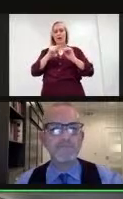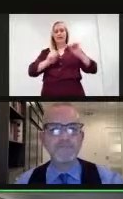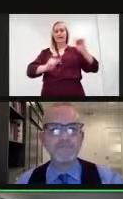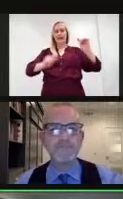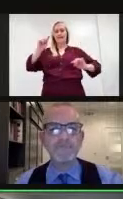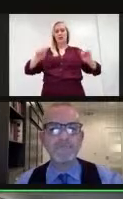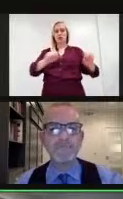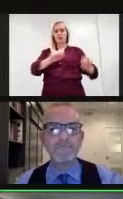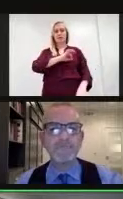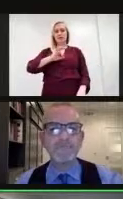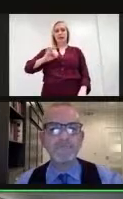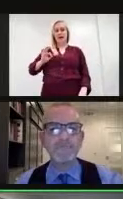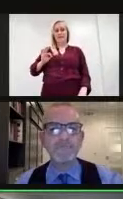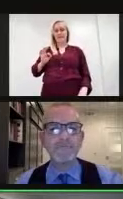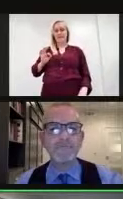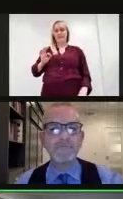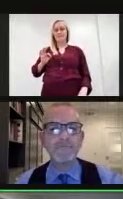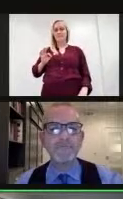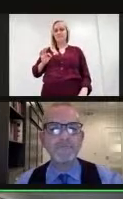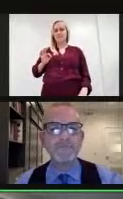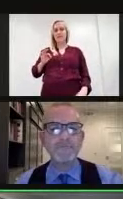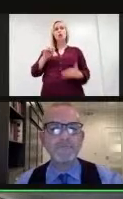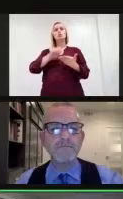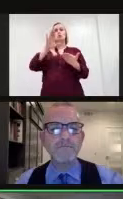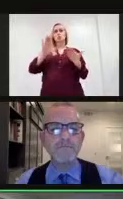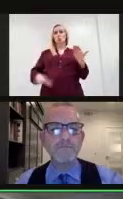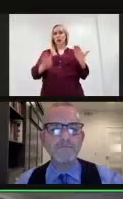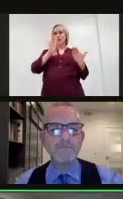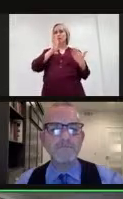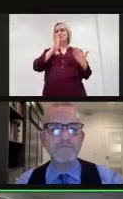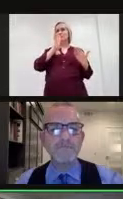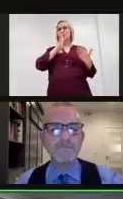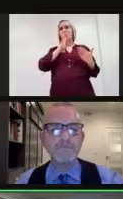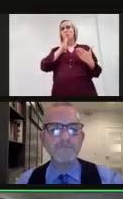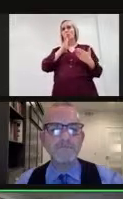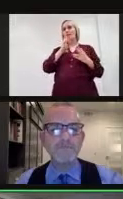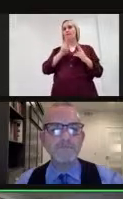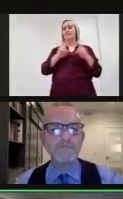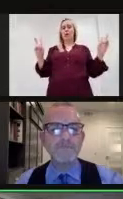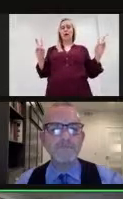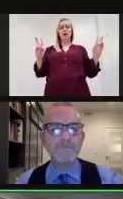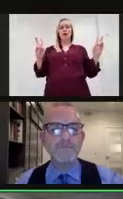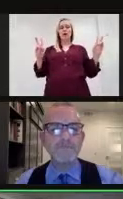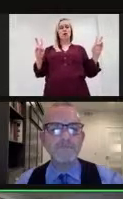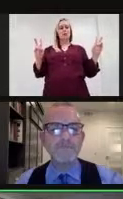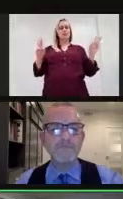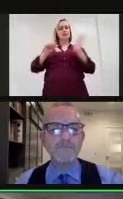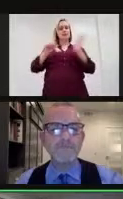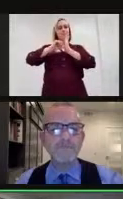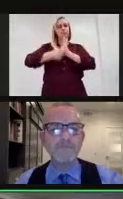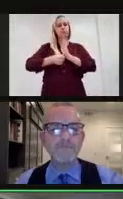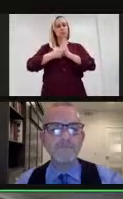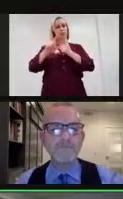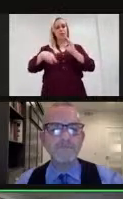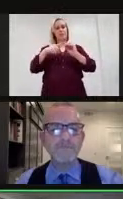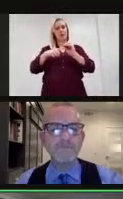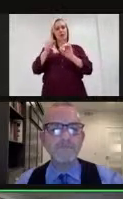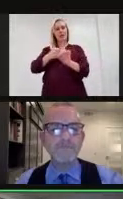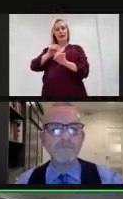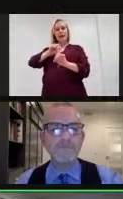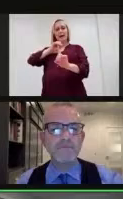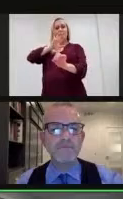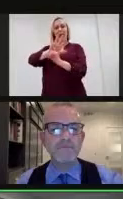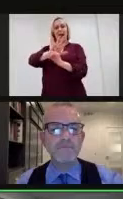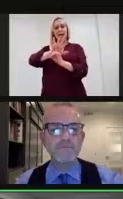staff, students spoke very compellingly to the impact on them